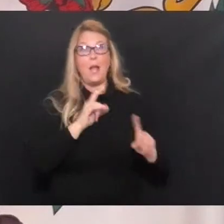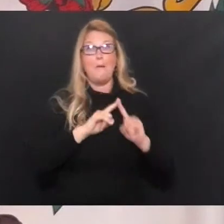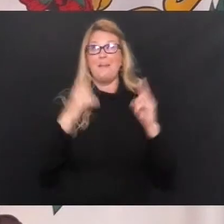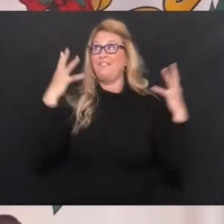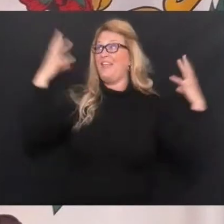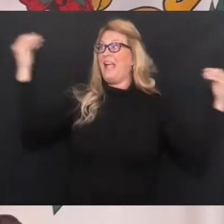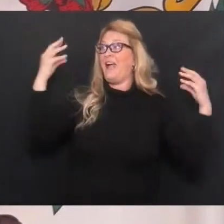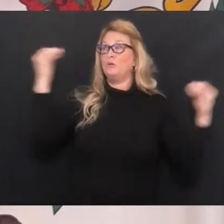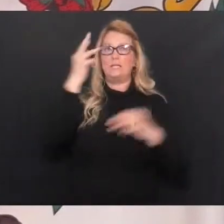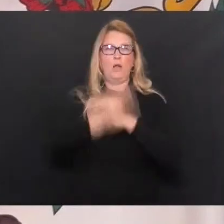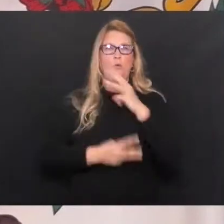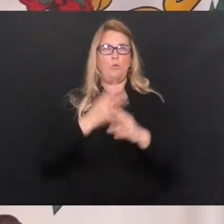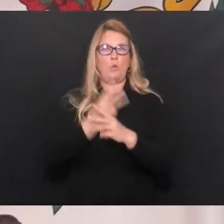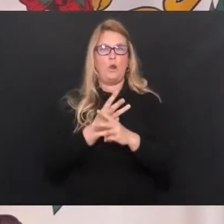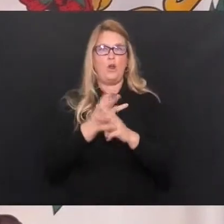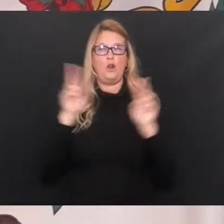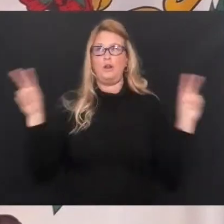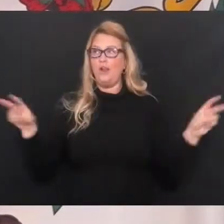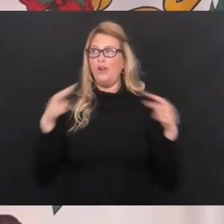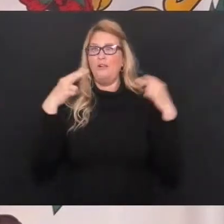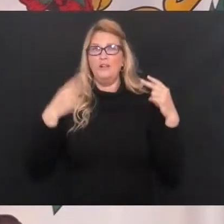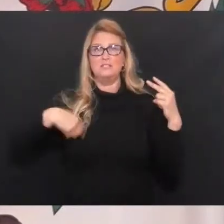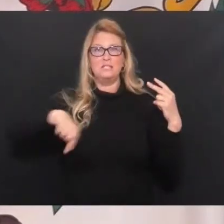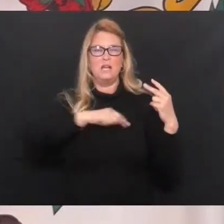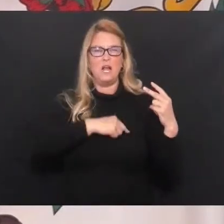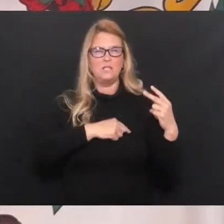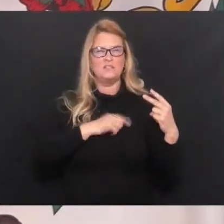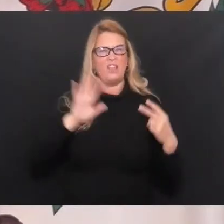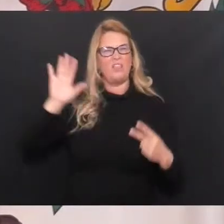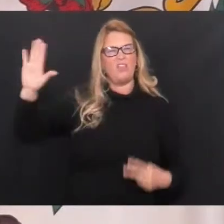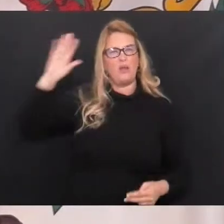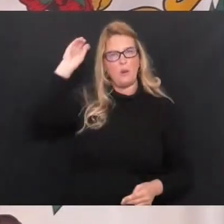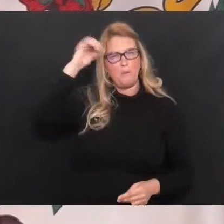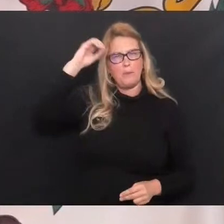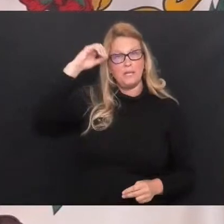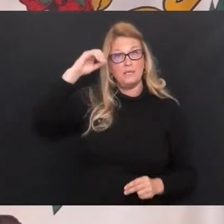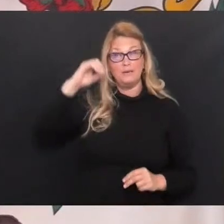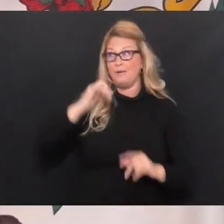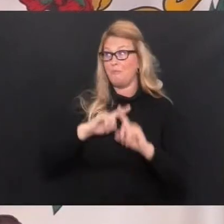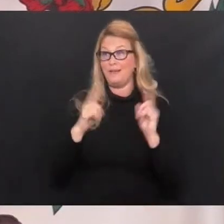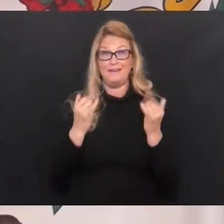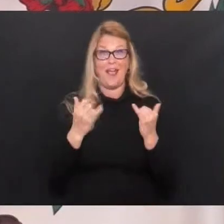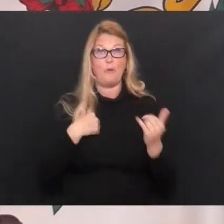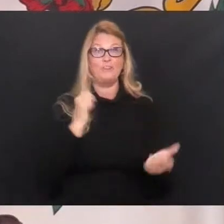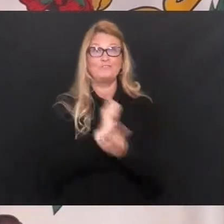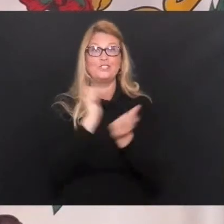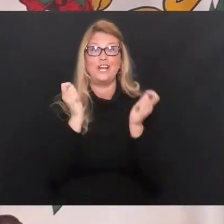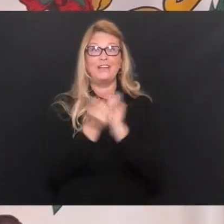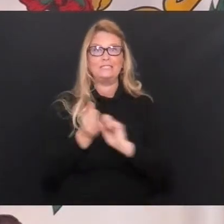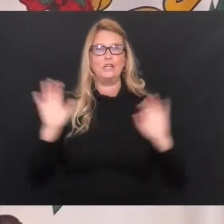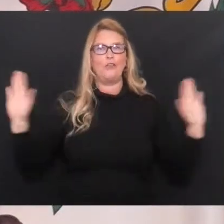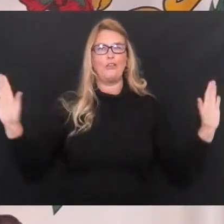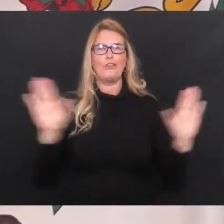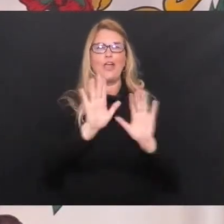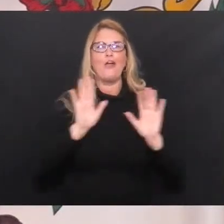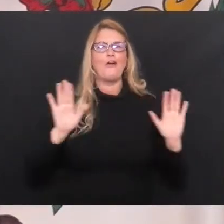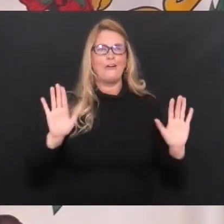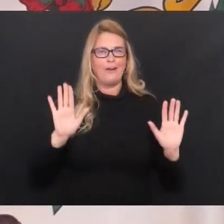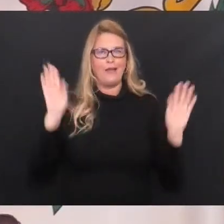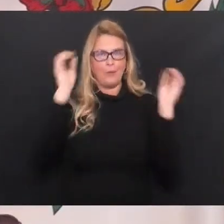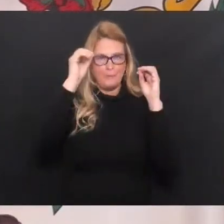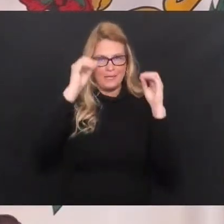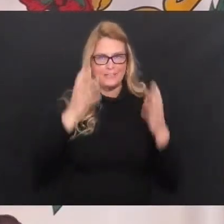outside world thinks and thought. And we changed it all. We became the diamond in the rough